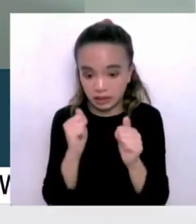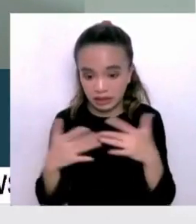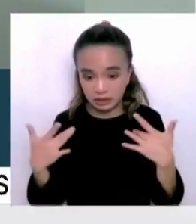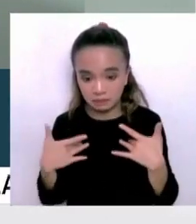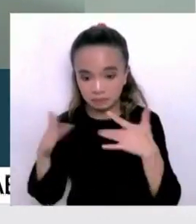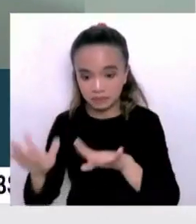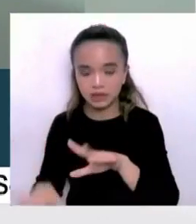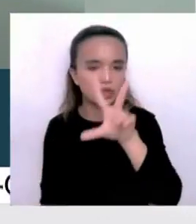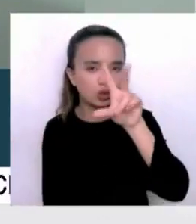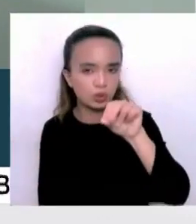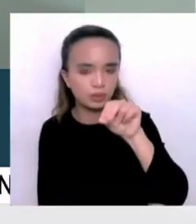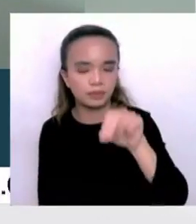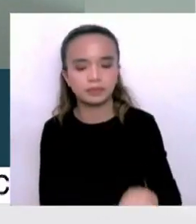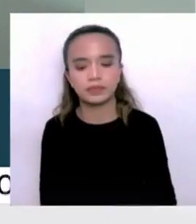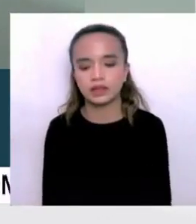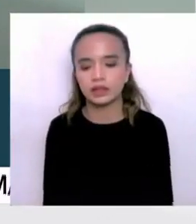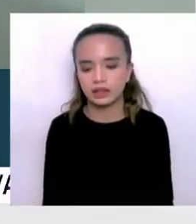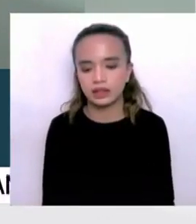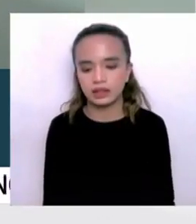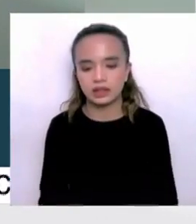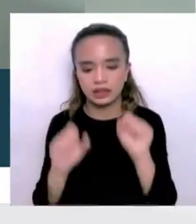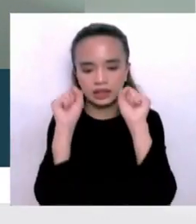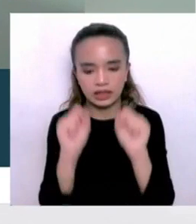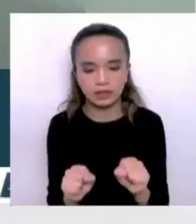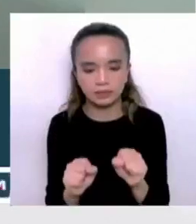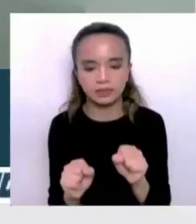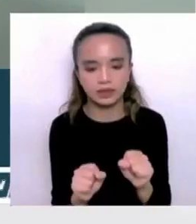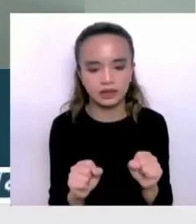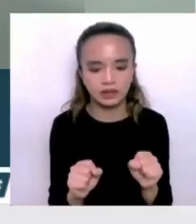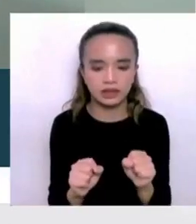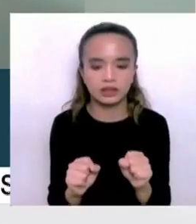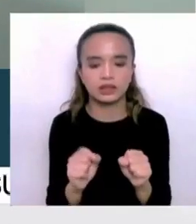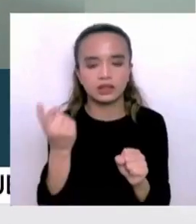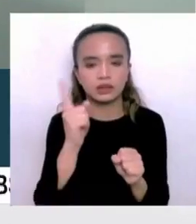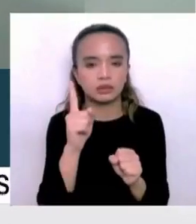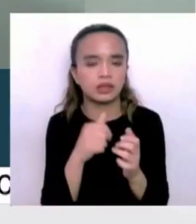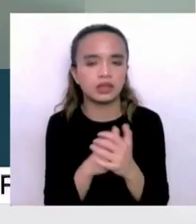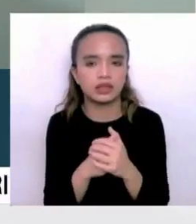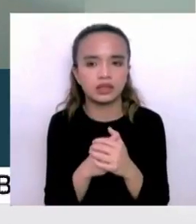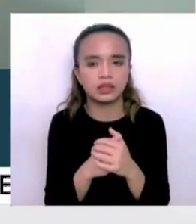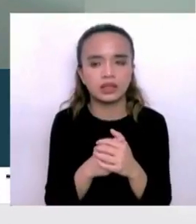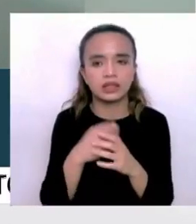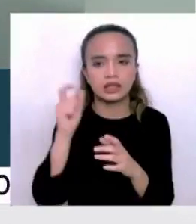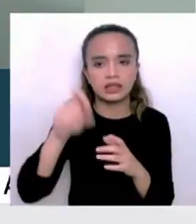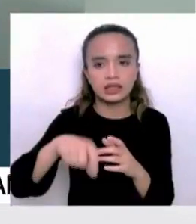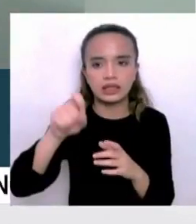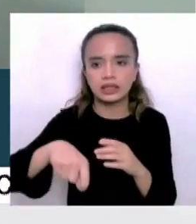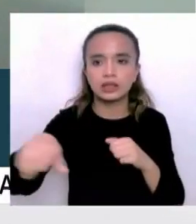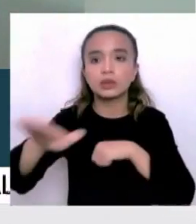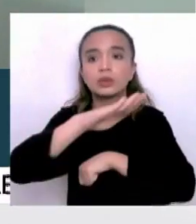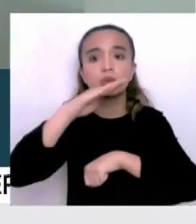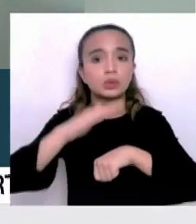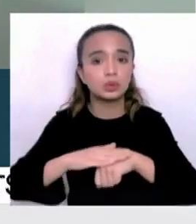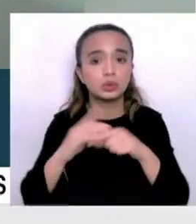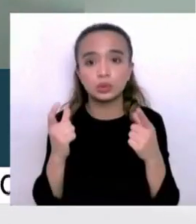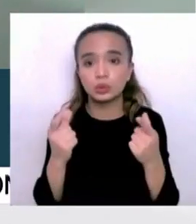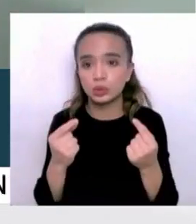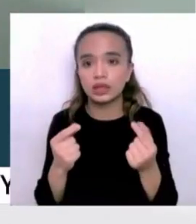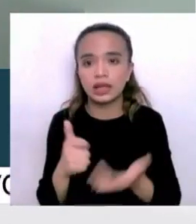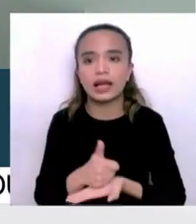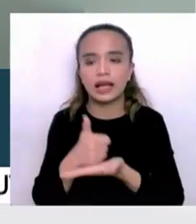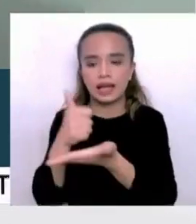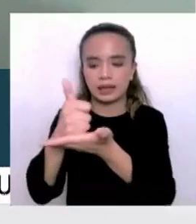We need them also in our international trade. We need also nations to help us